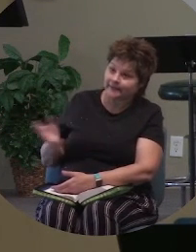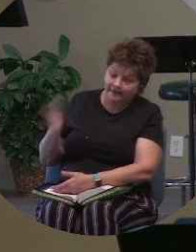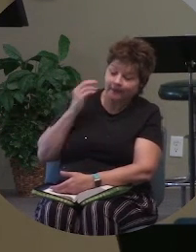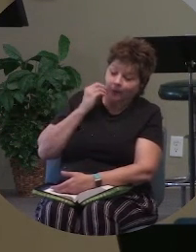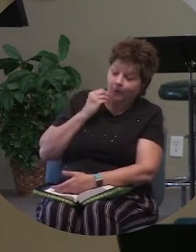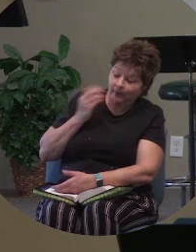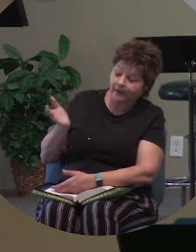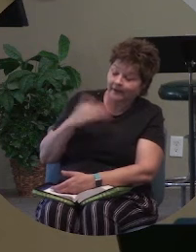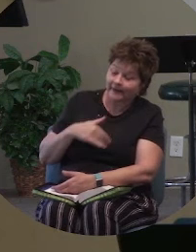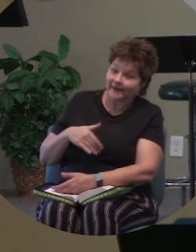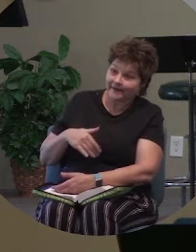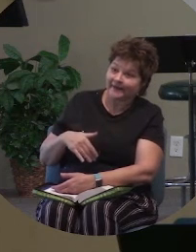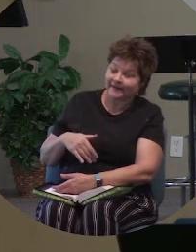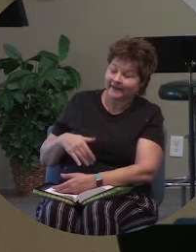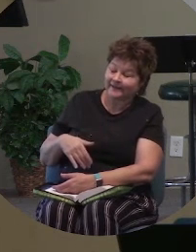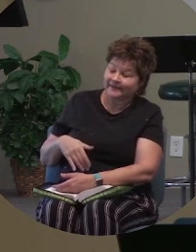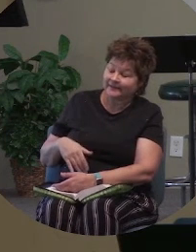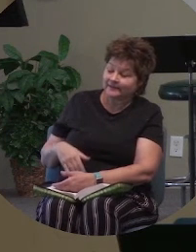Come home.